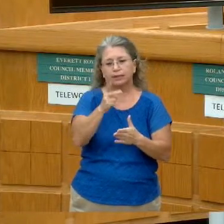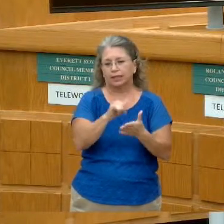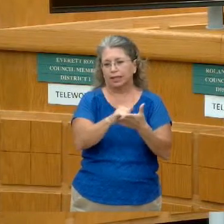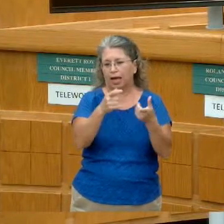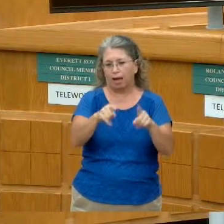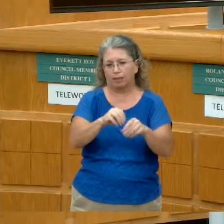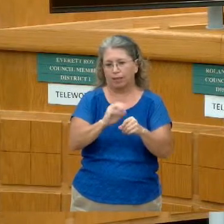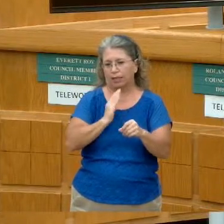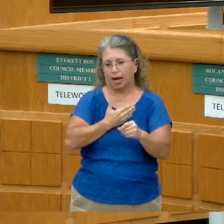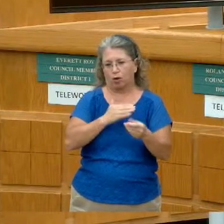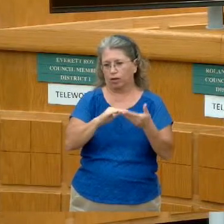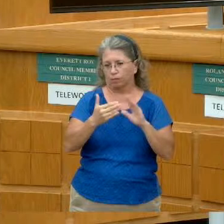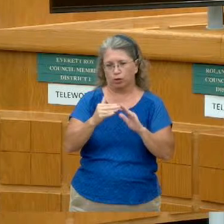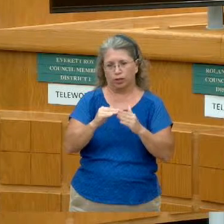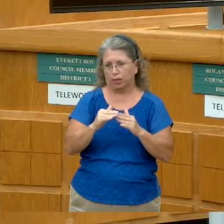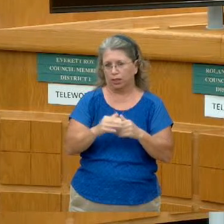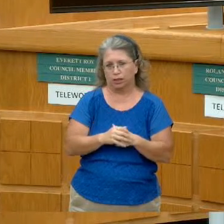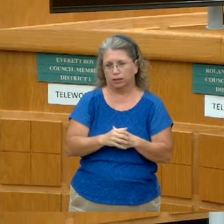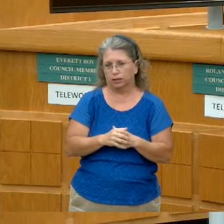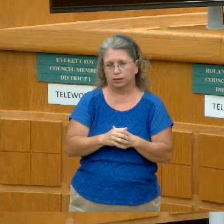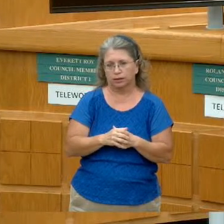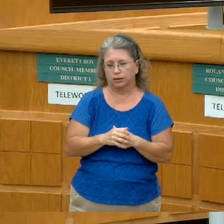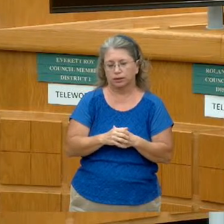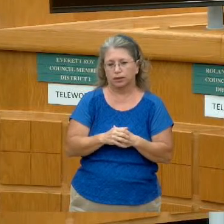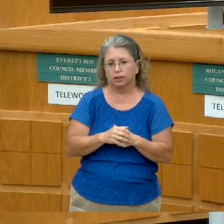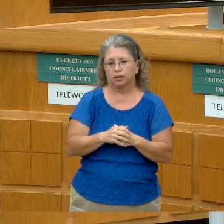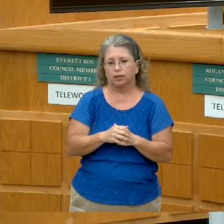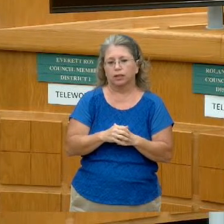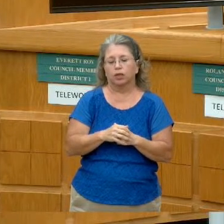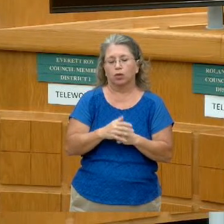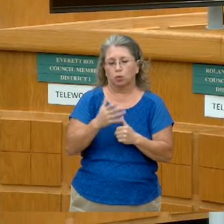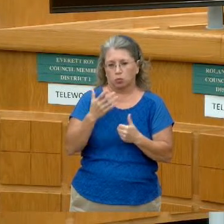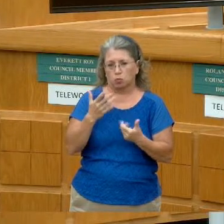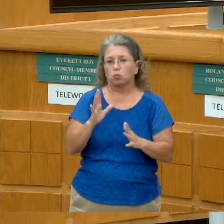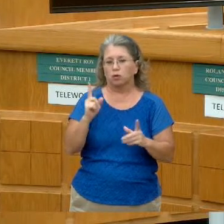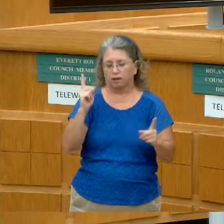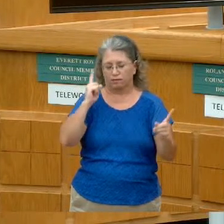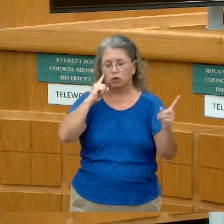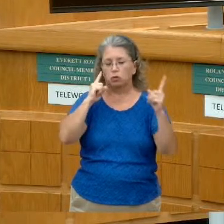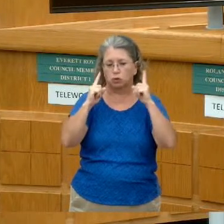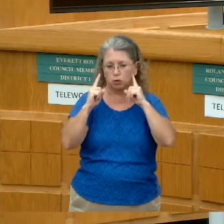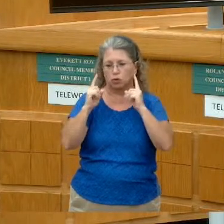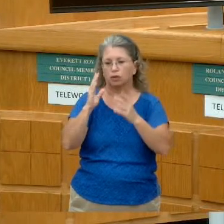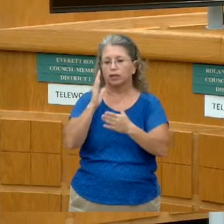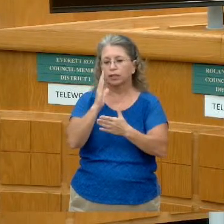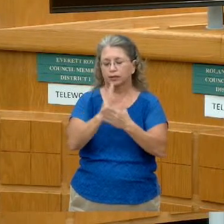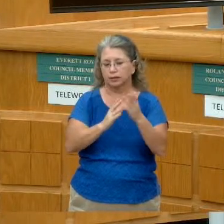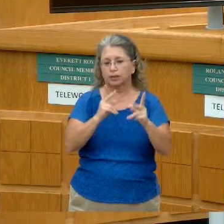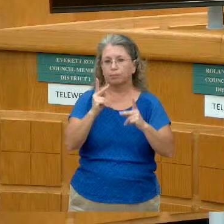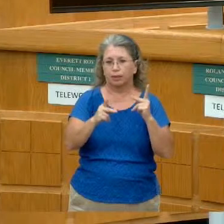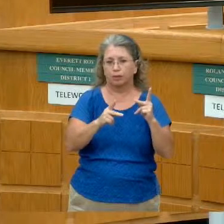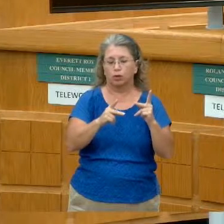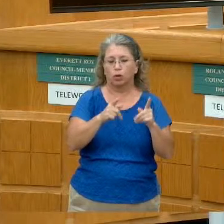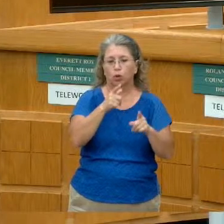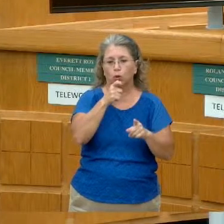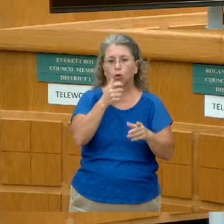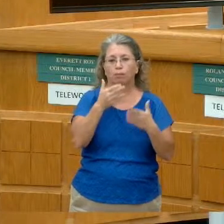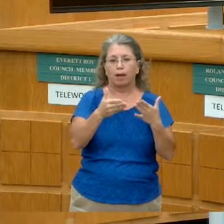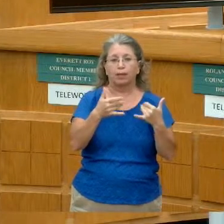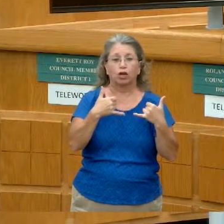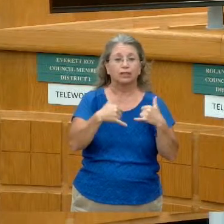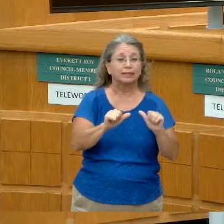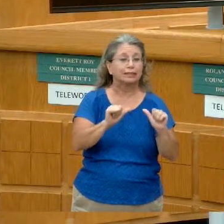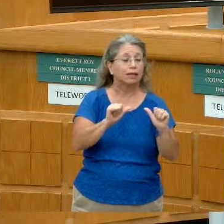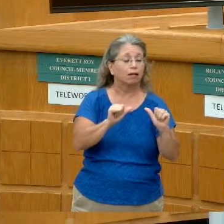again, and so we have heard that there are people who will remain positive for a long period